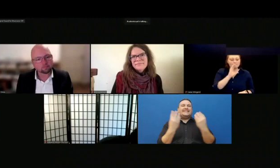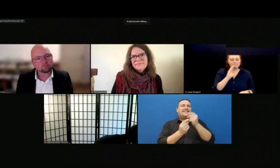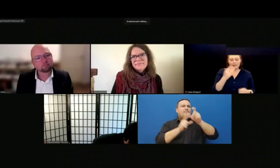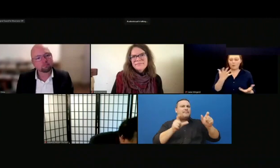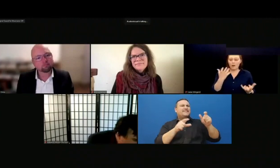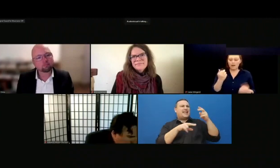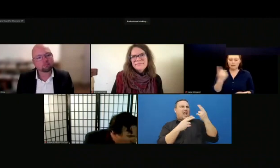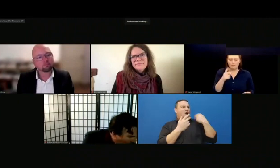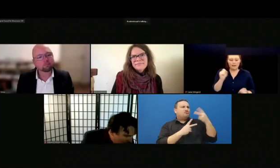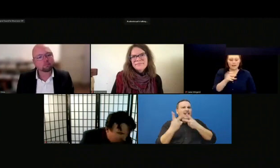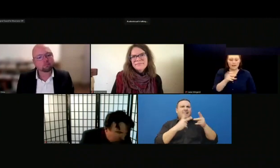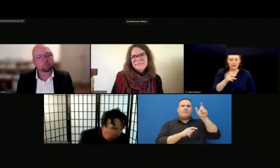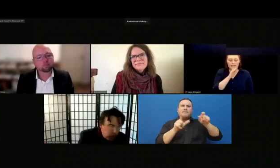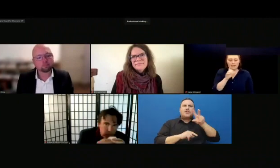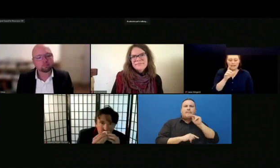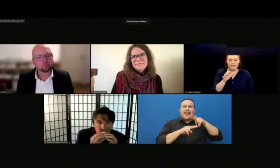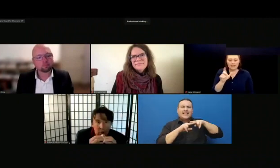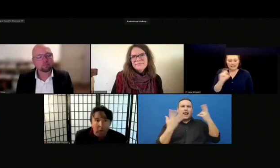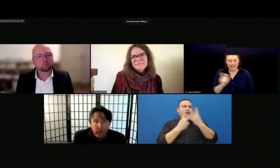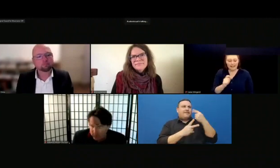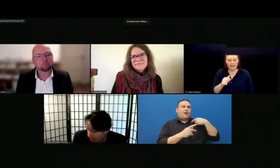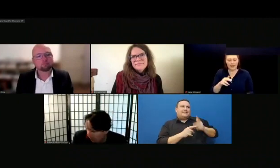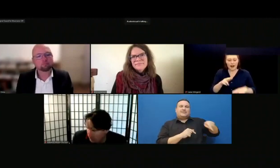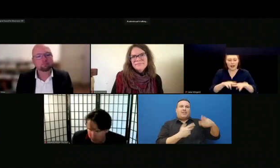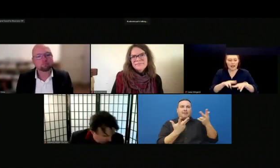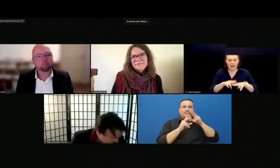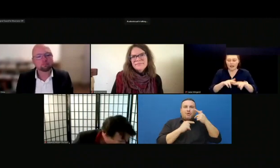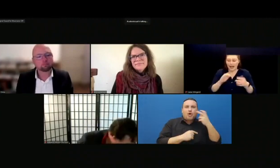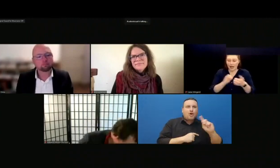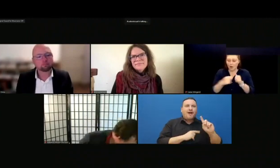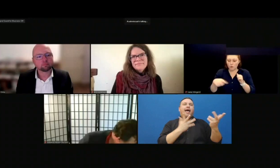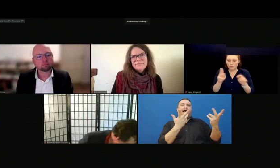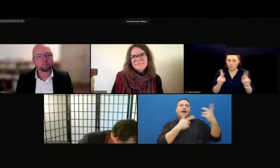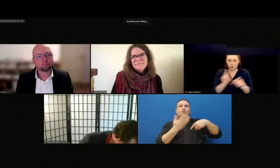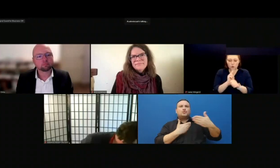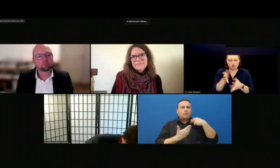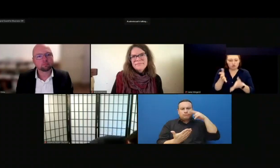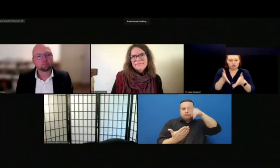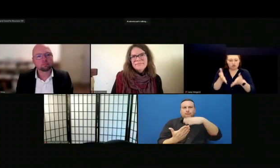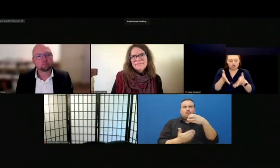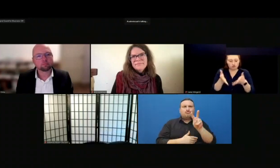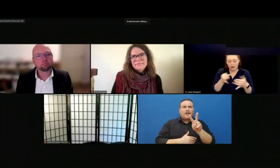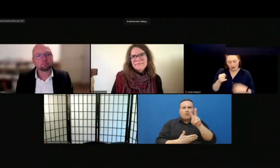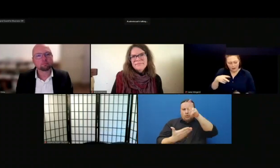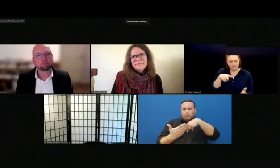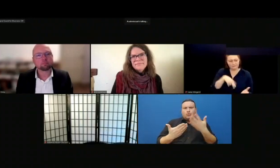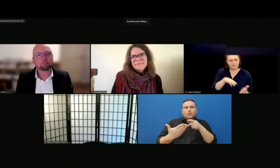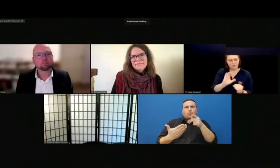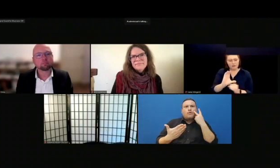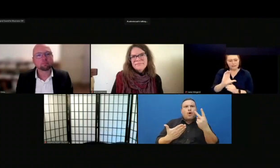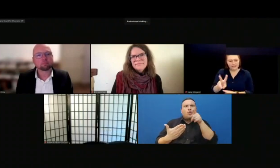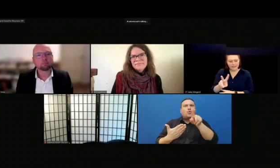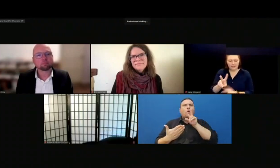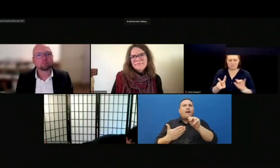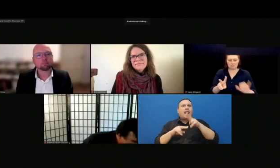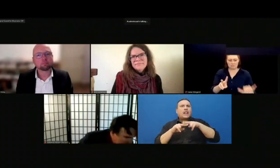help coding dataset on how Italians use gestures, Sicilians. Upon reading your CV and realizing surprisingly